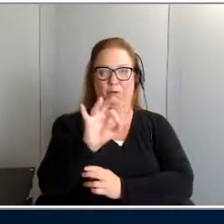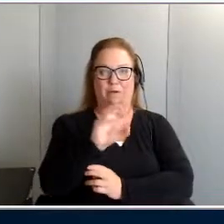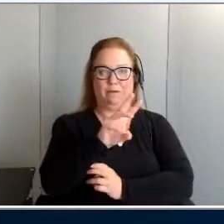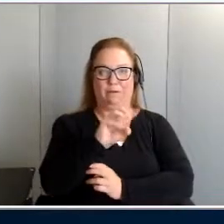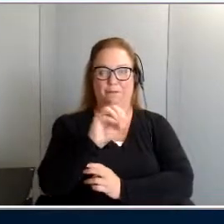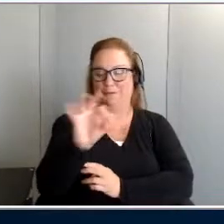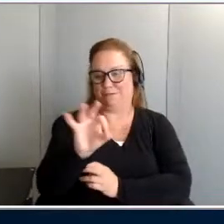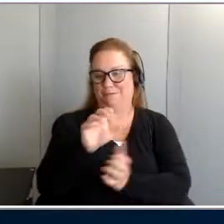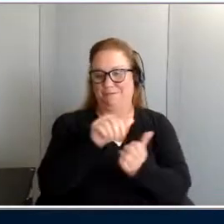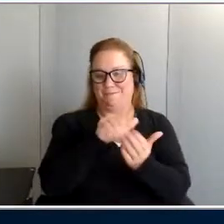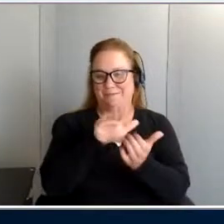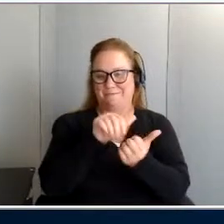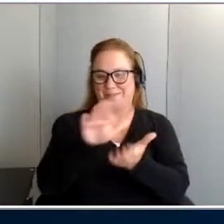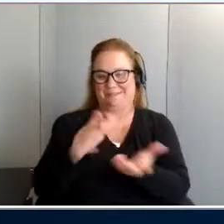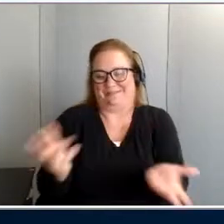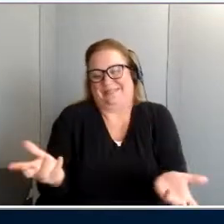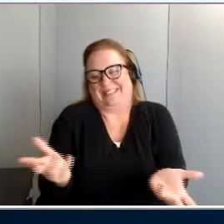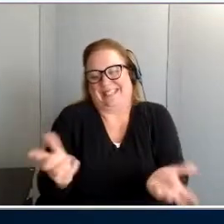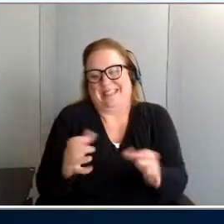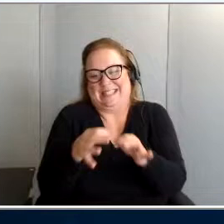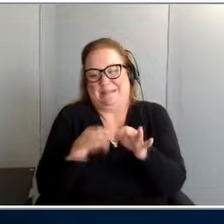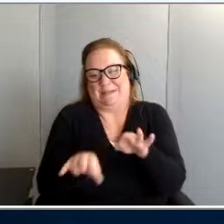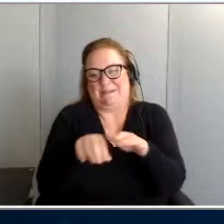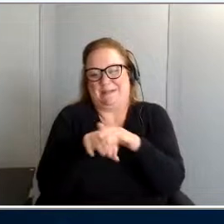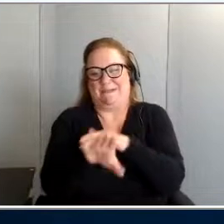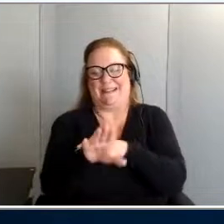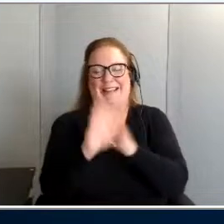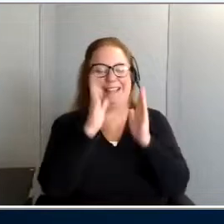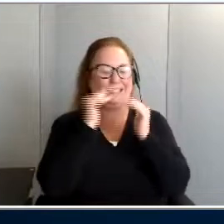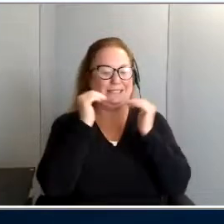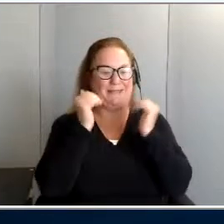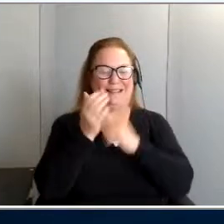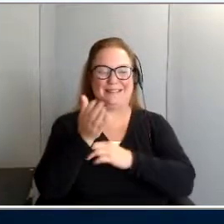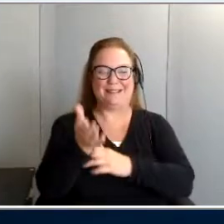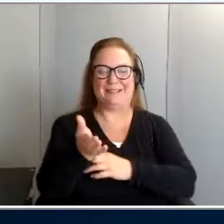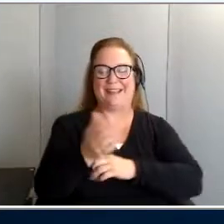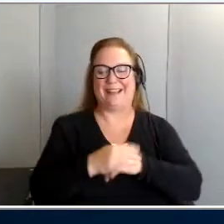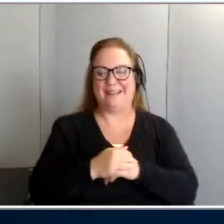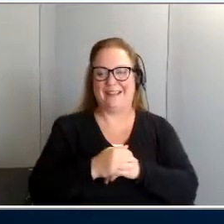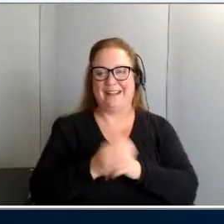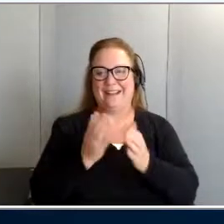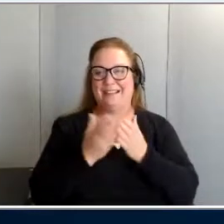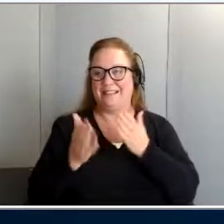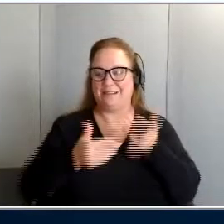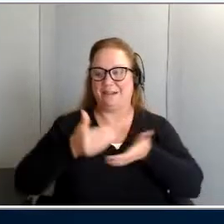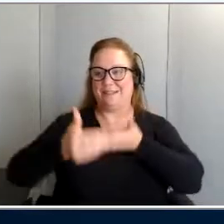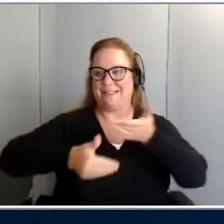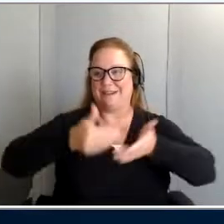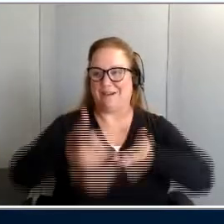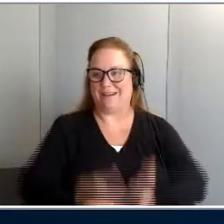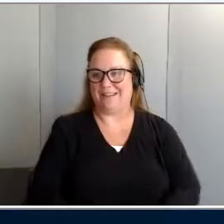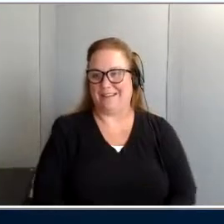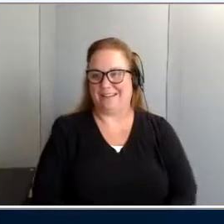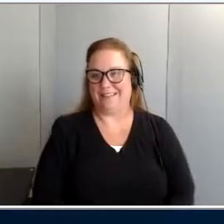difficult. It seems pretty simple. When you walk in, the smiles are already there, and things are already set into motion, right?